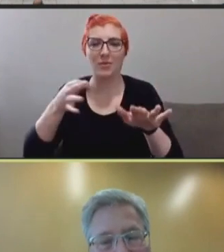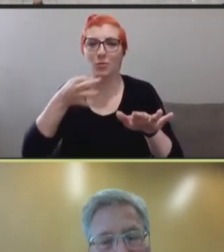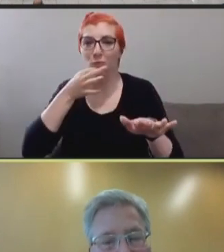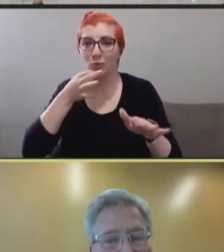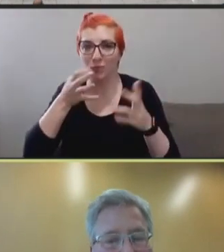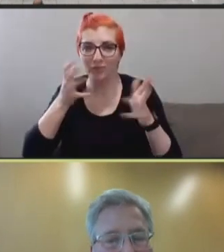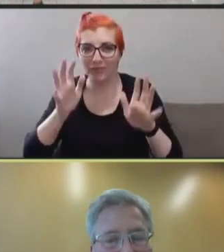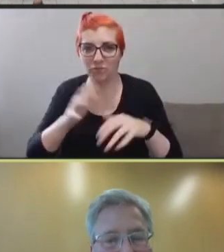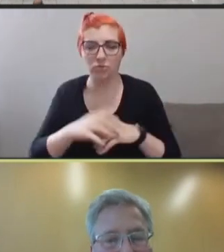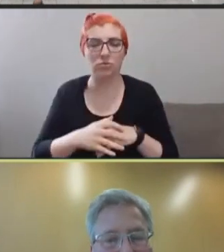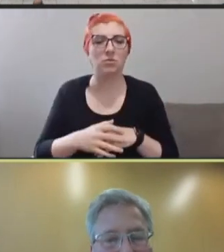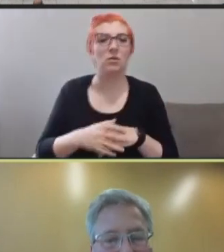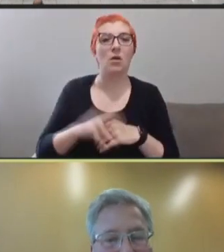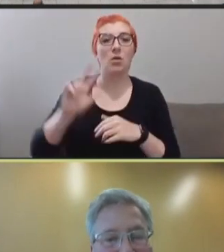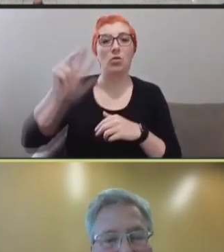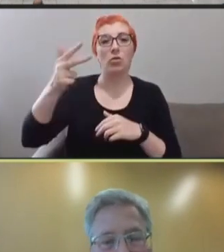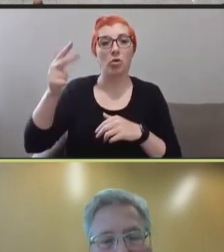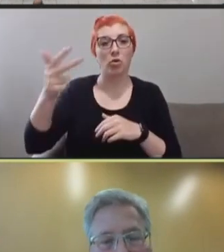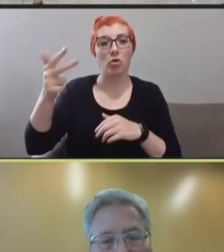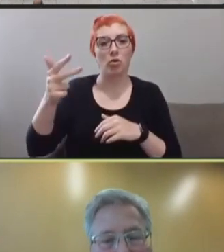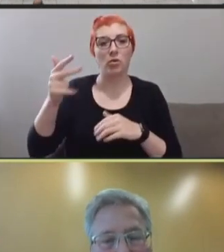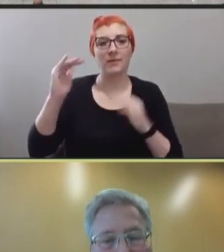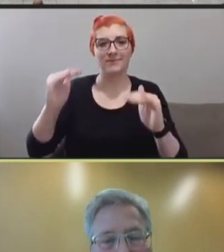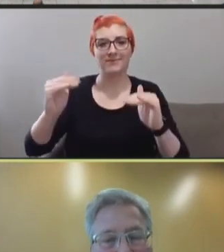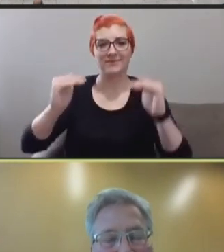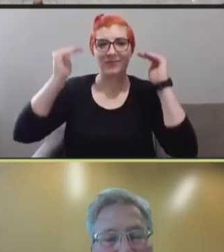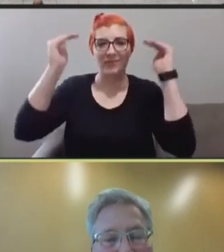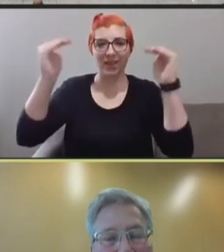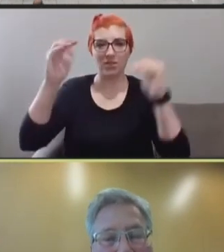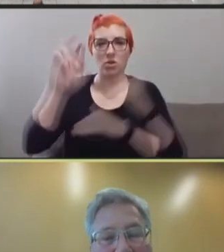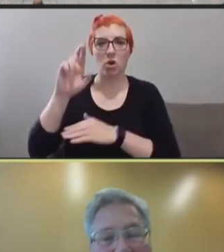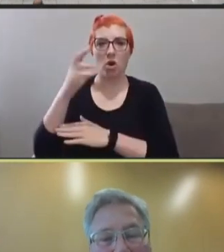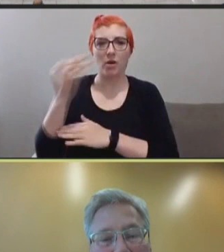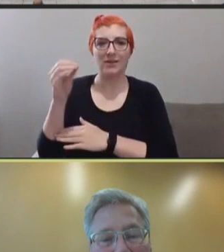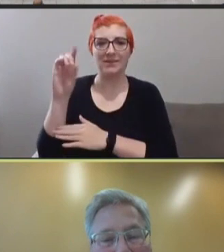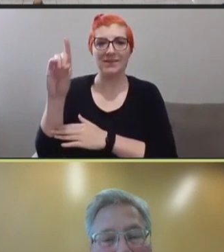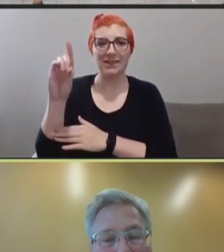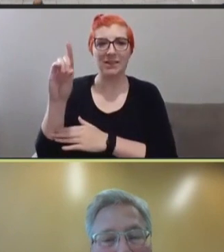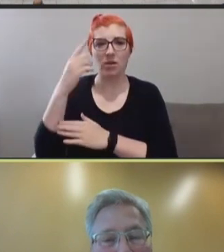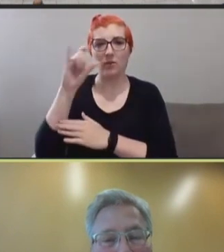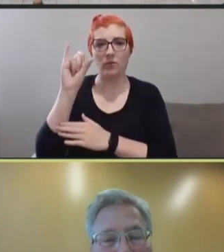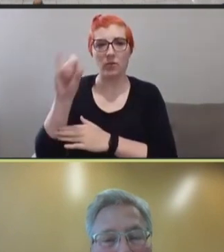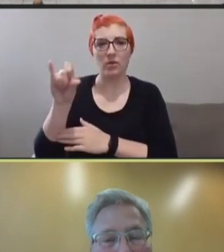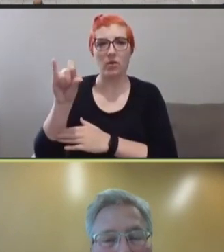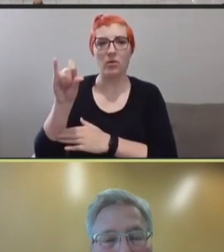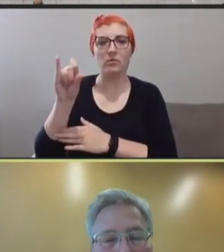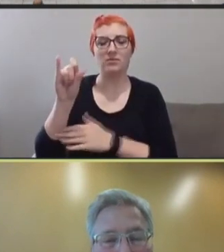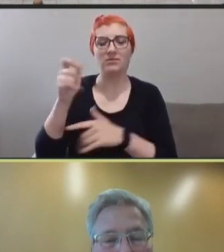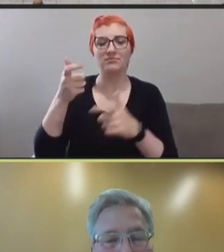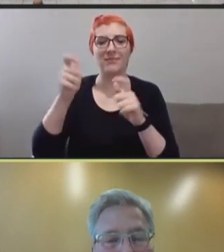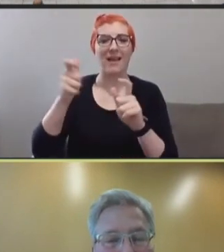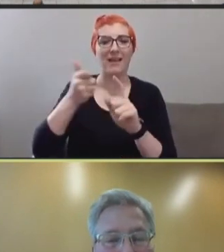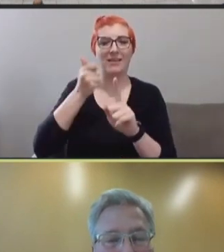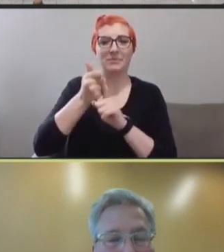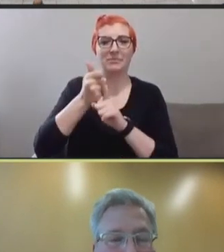Thirdly is the area of advancing the R&D for those high impact